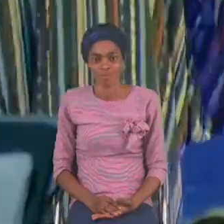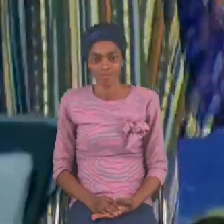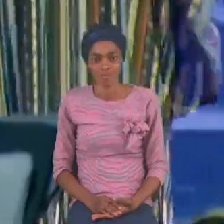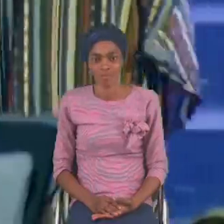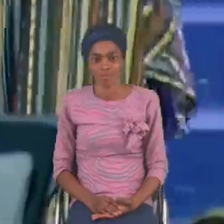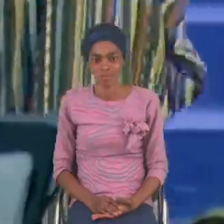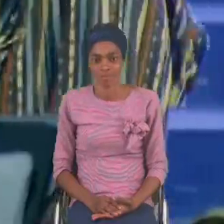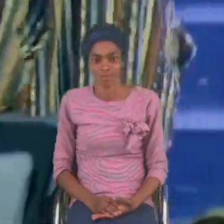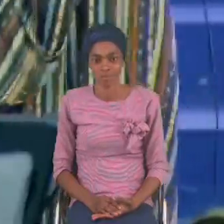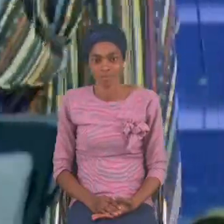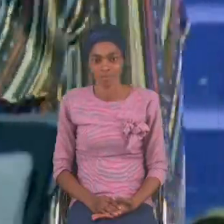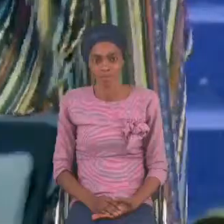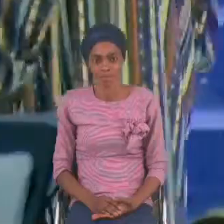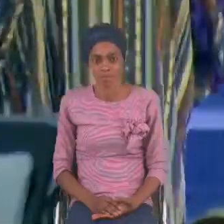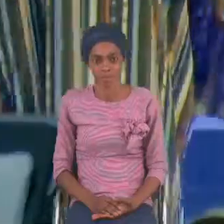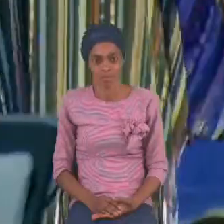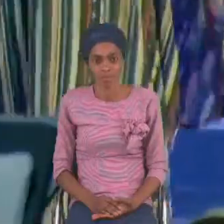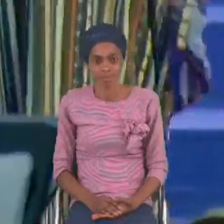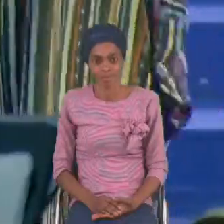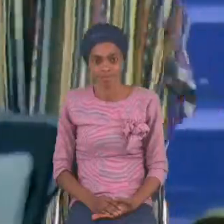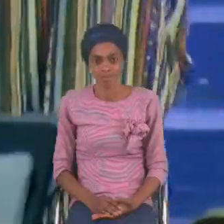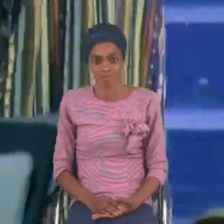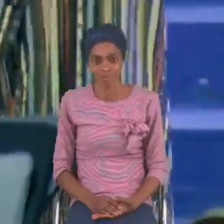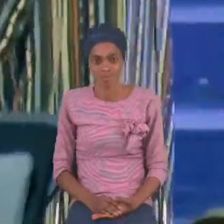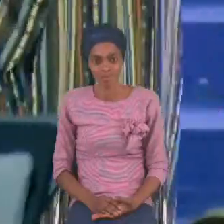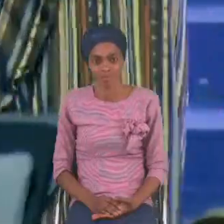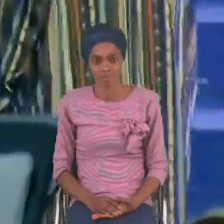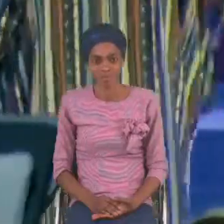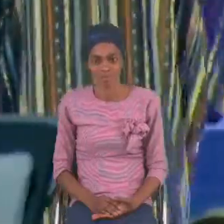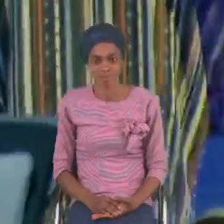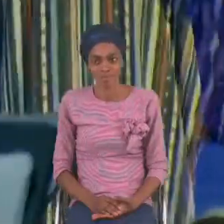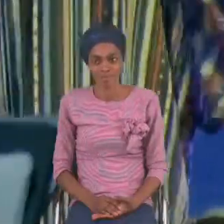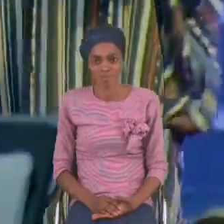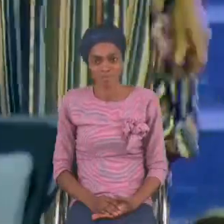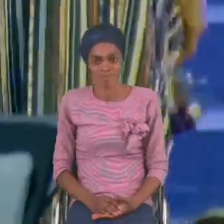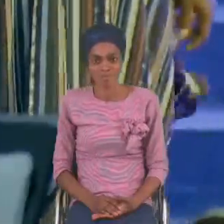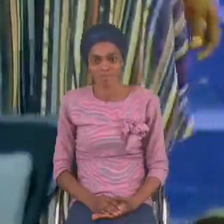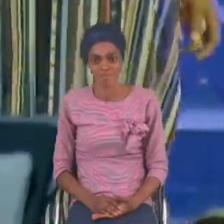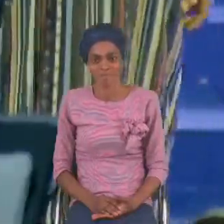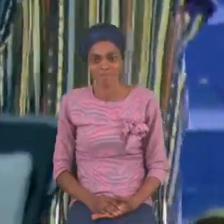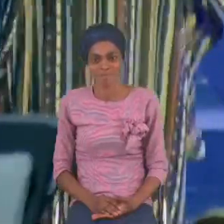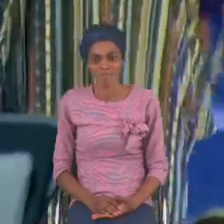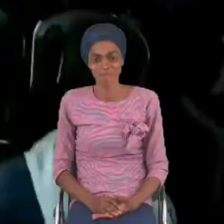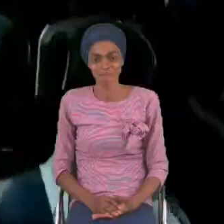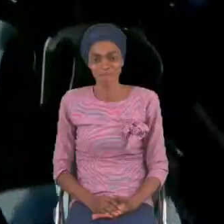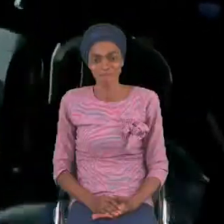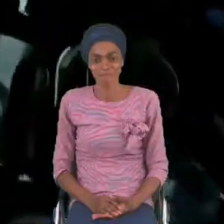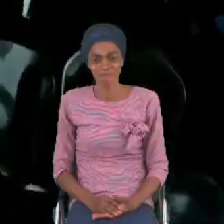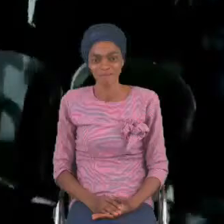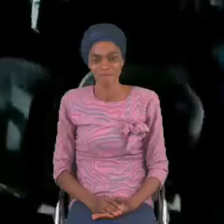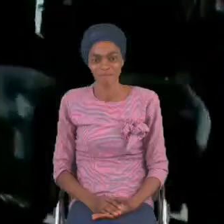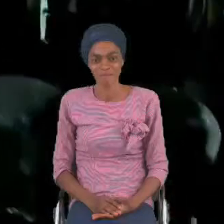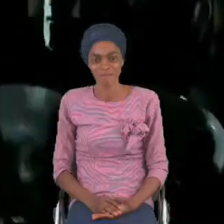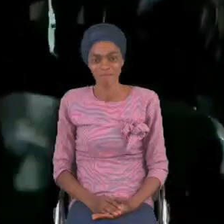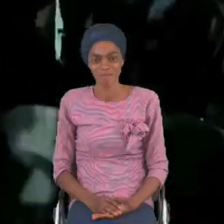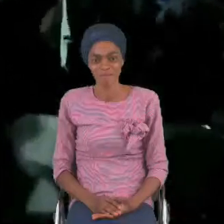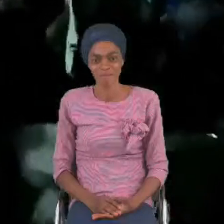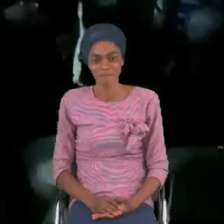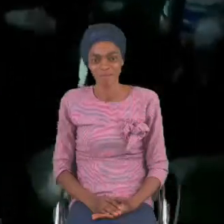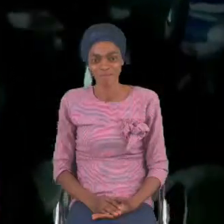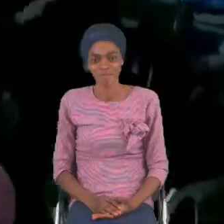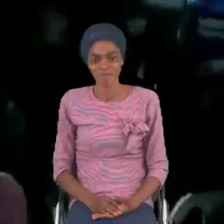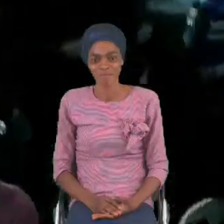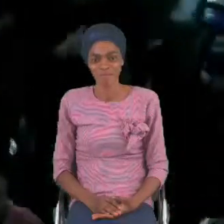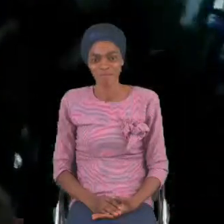Yesu. Yesu. Yesu. Yesu,